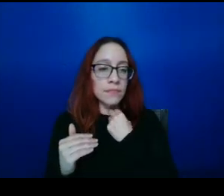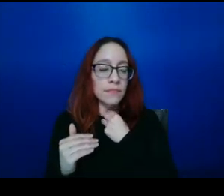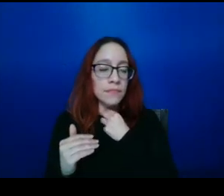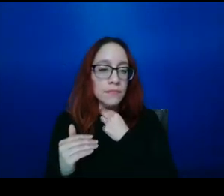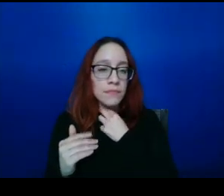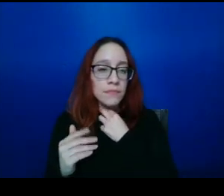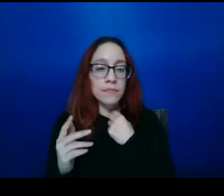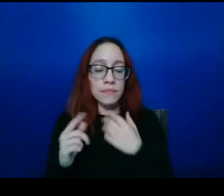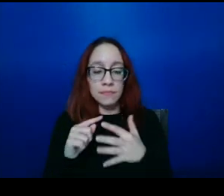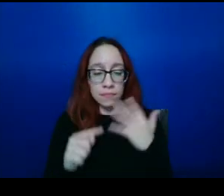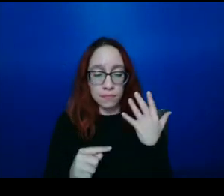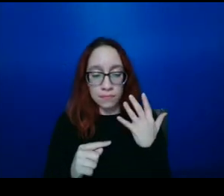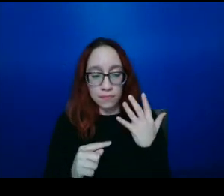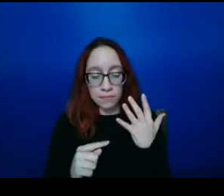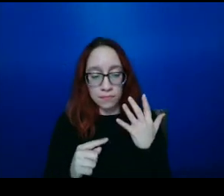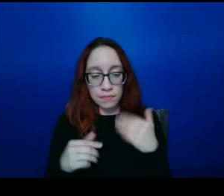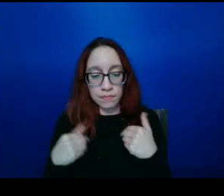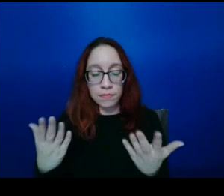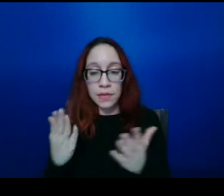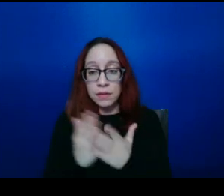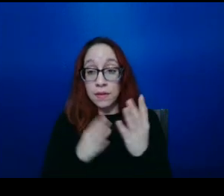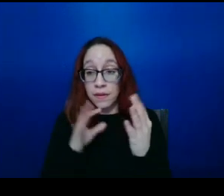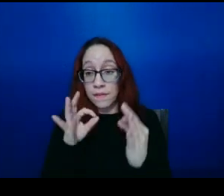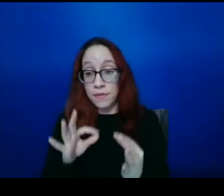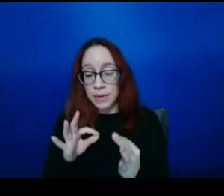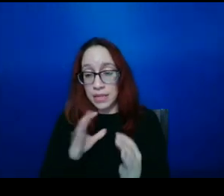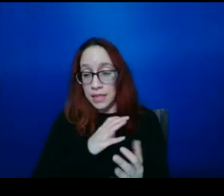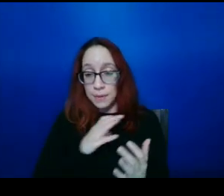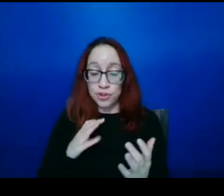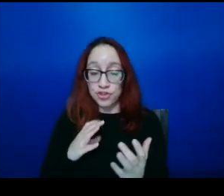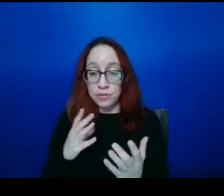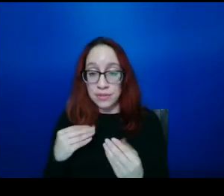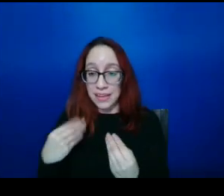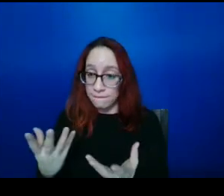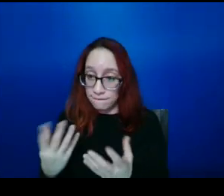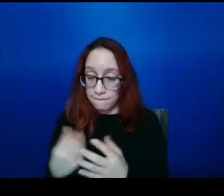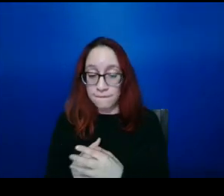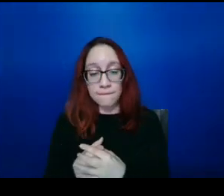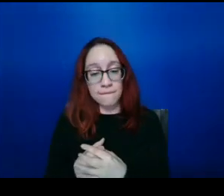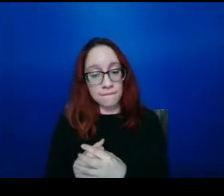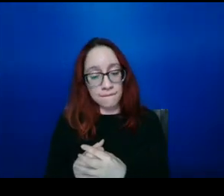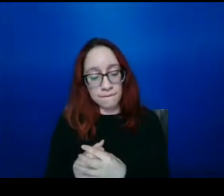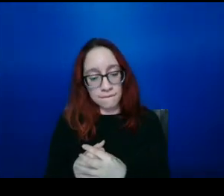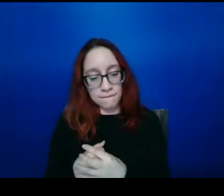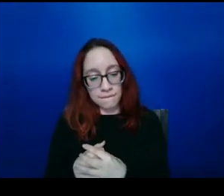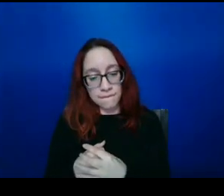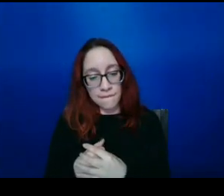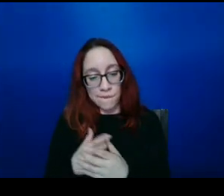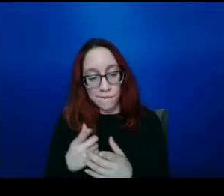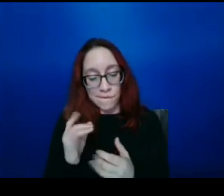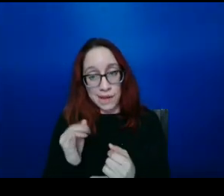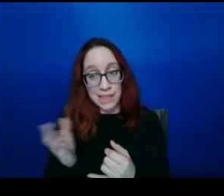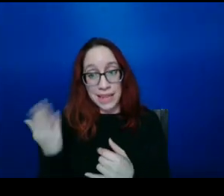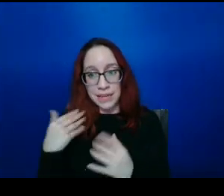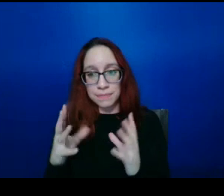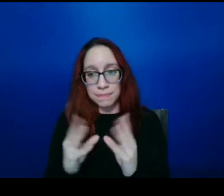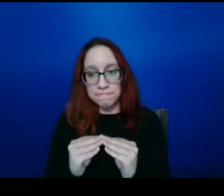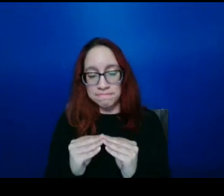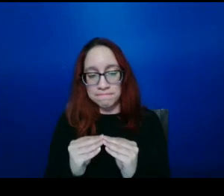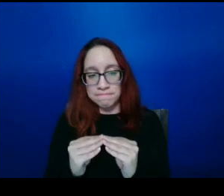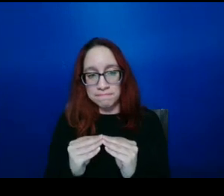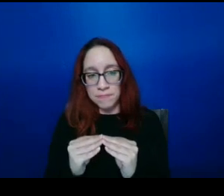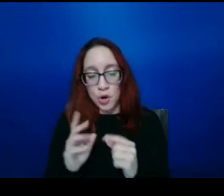The items on this slide present some of the feedback the commission gave to us at the last commission meeting.